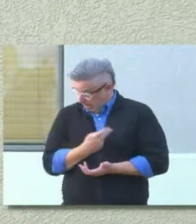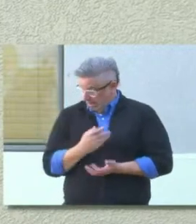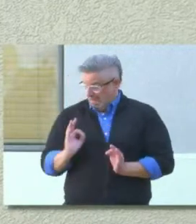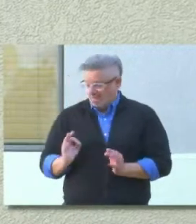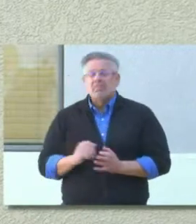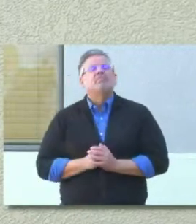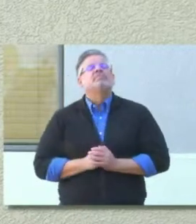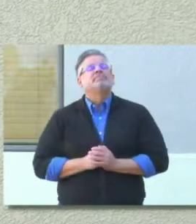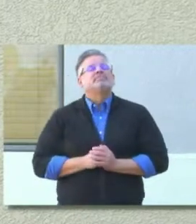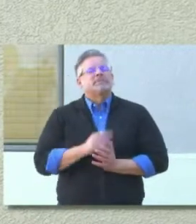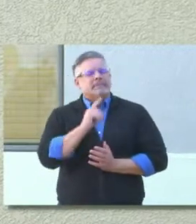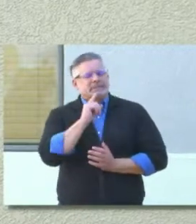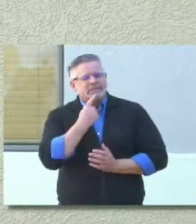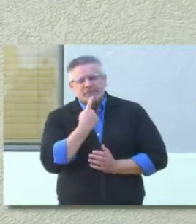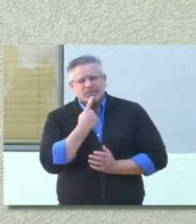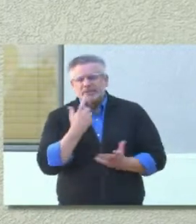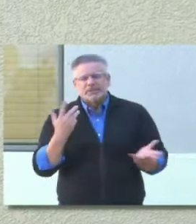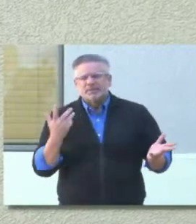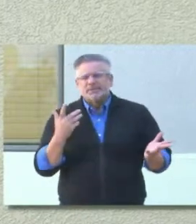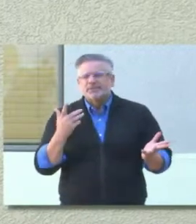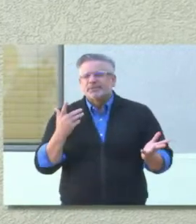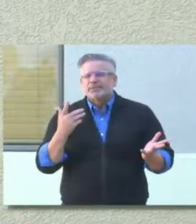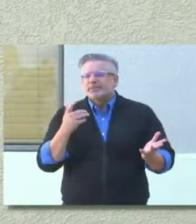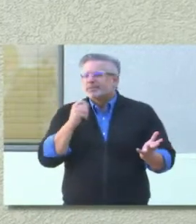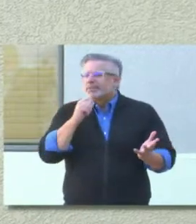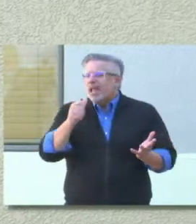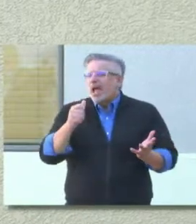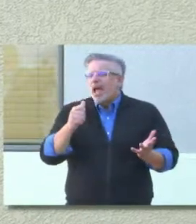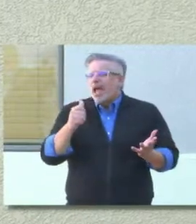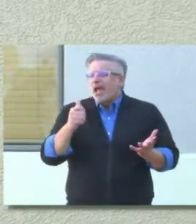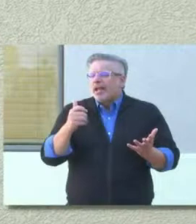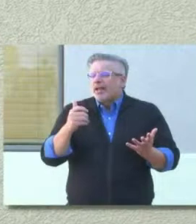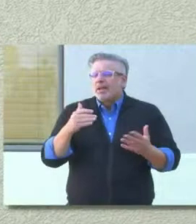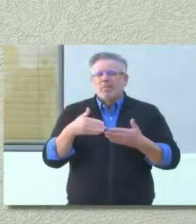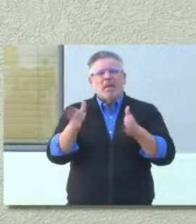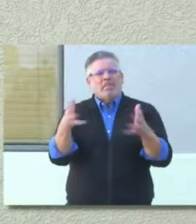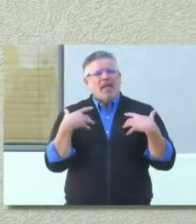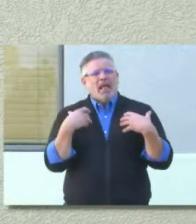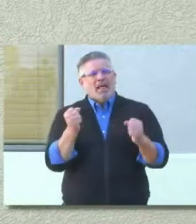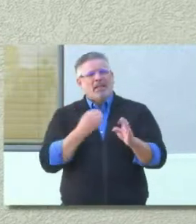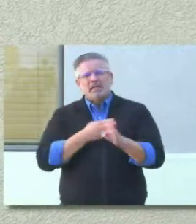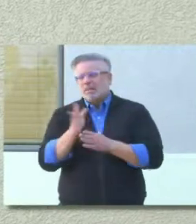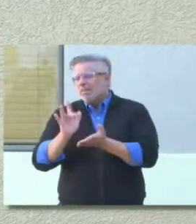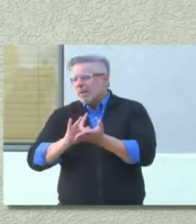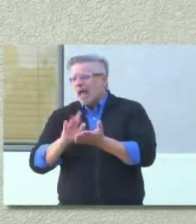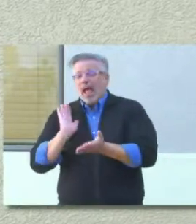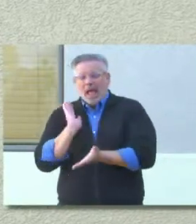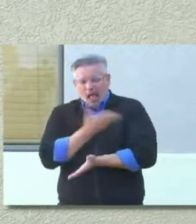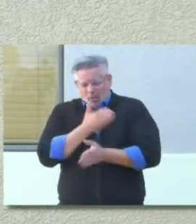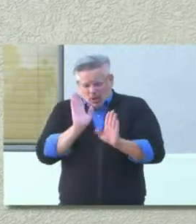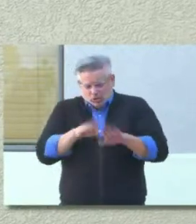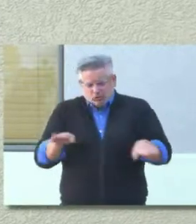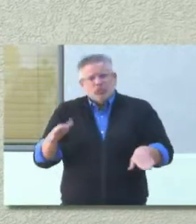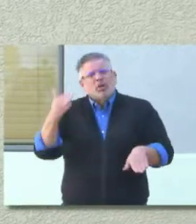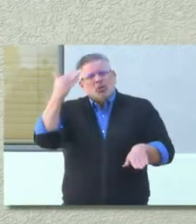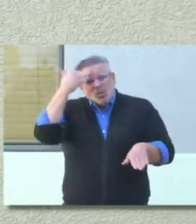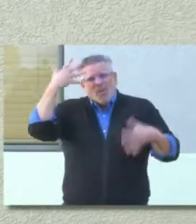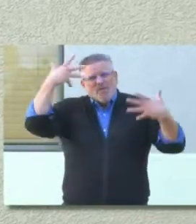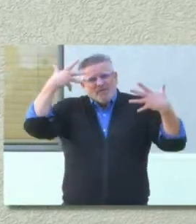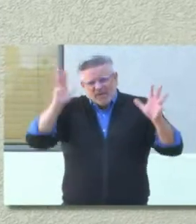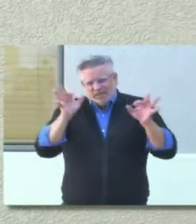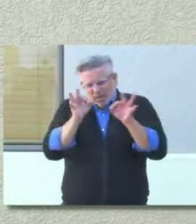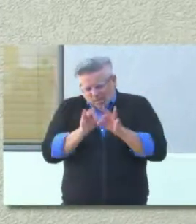But my real serious point is this. It's not just the public health experts. It's not just the medical professionals. Our children know